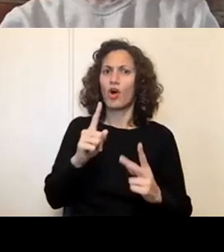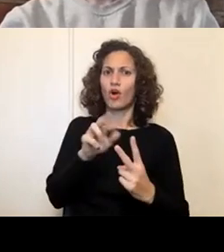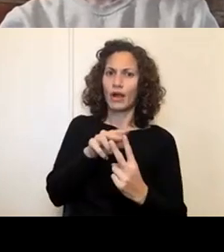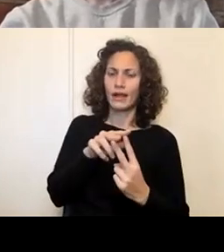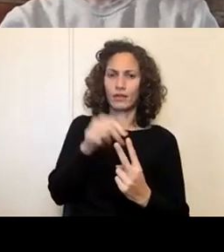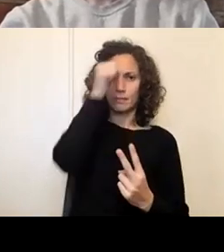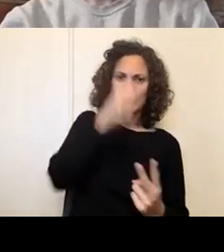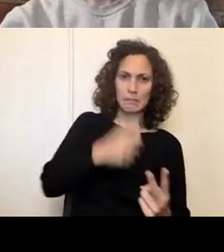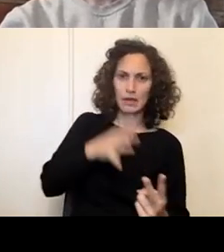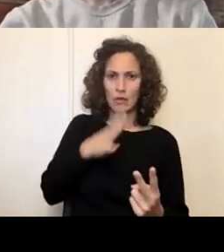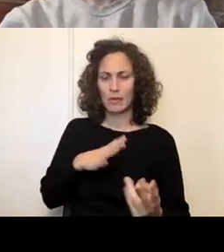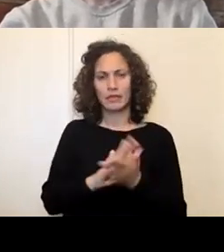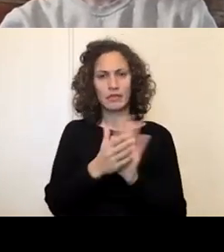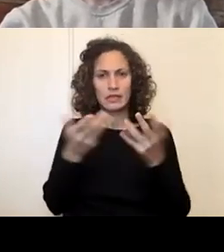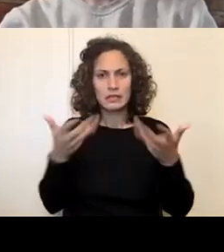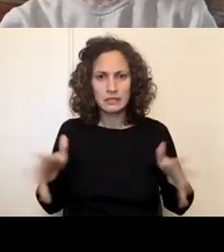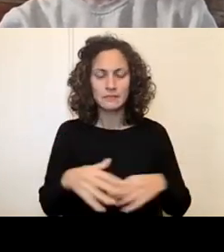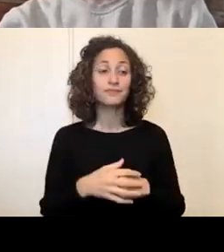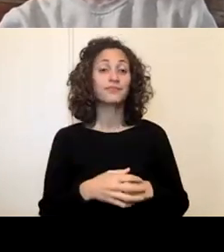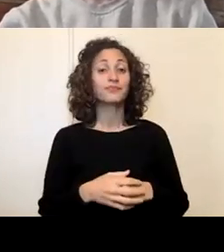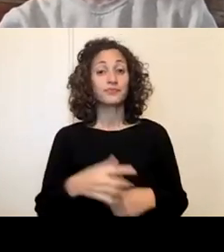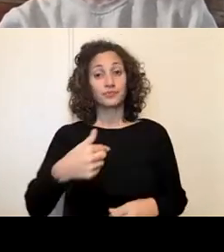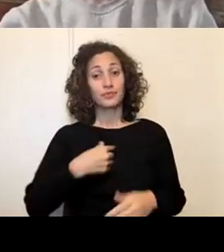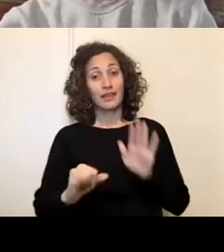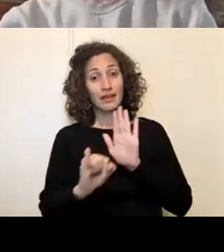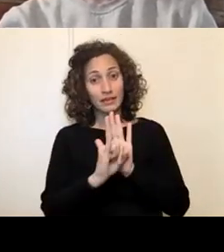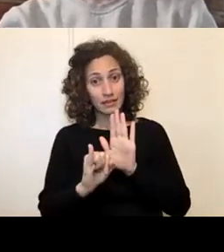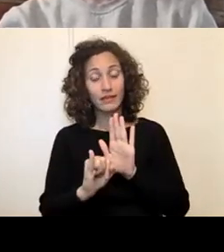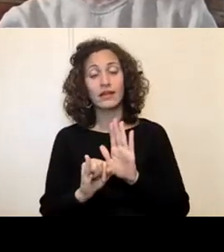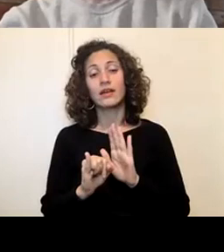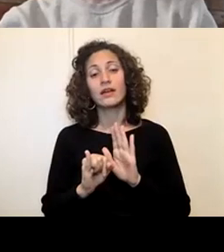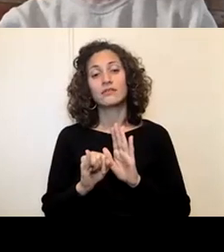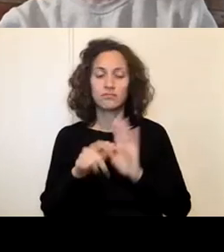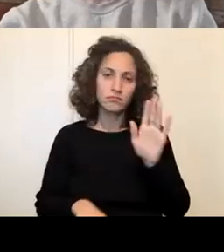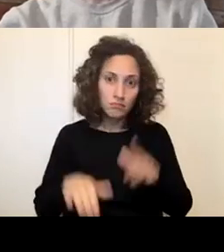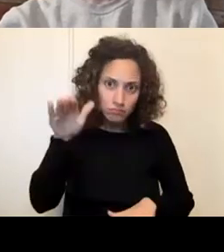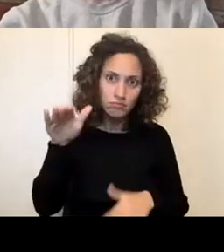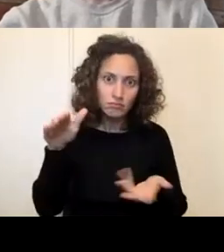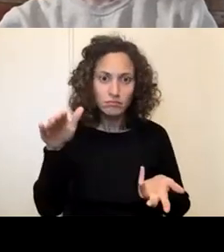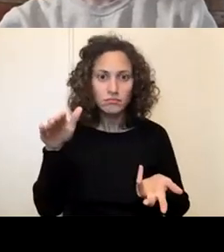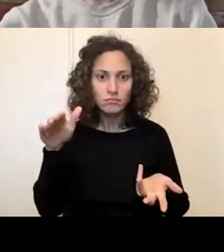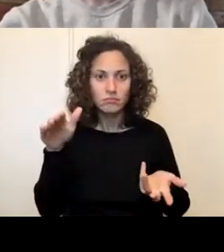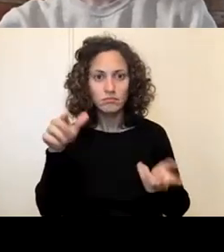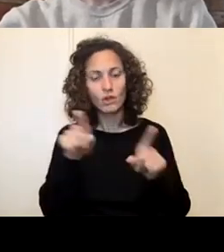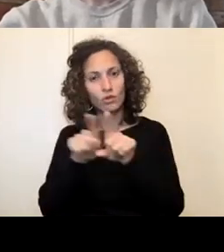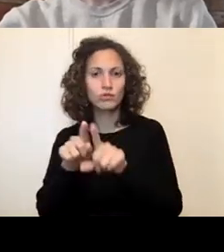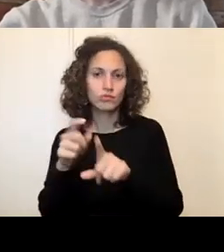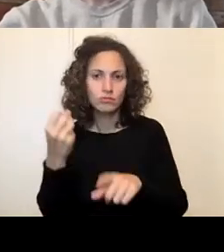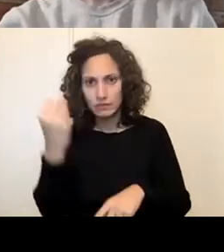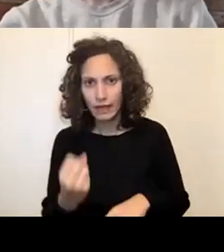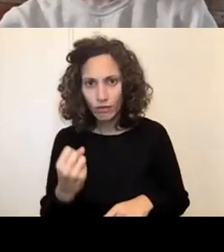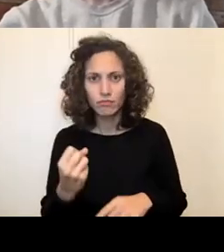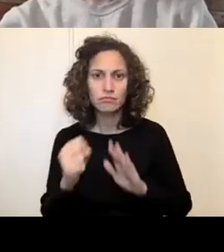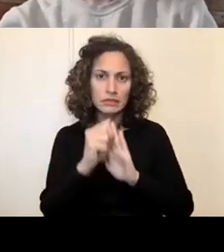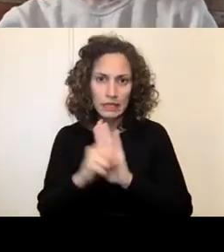And I identify, and as I grew up also in the South